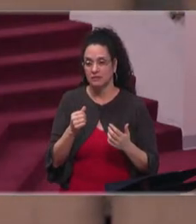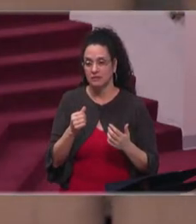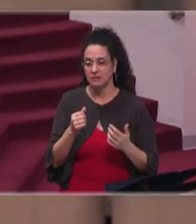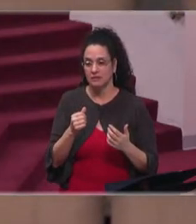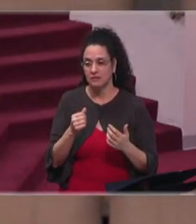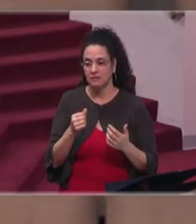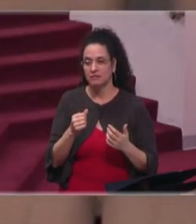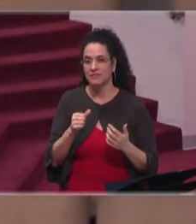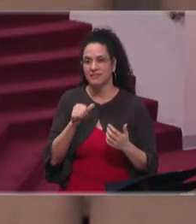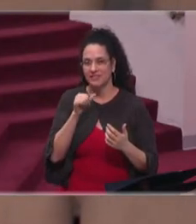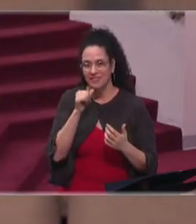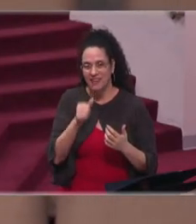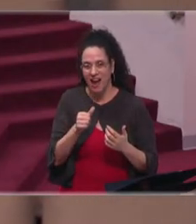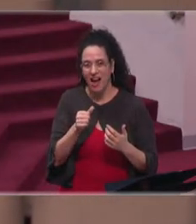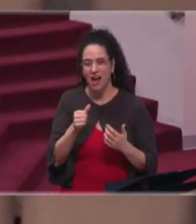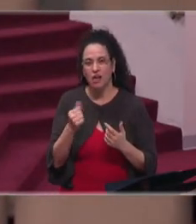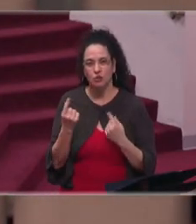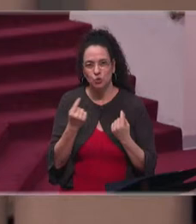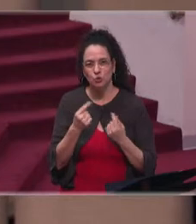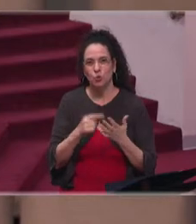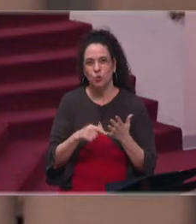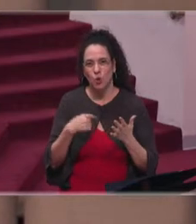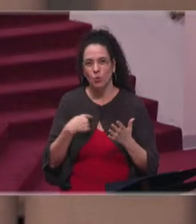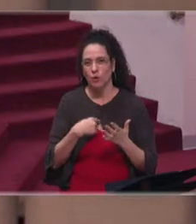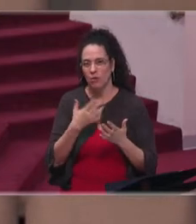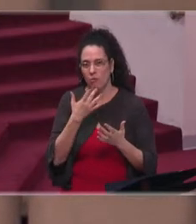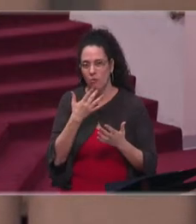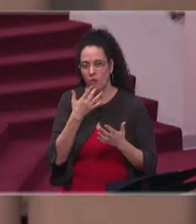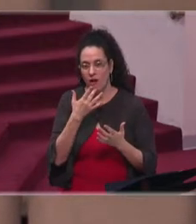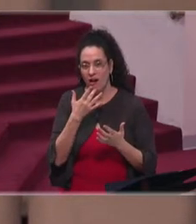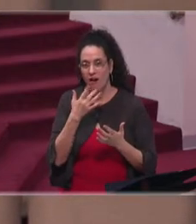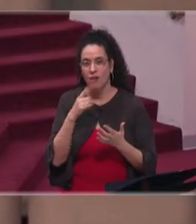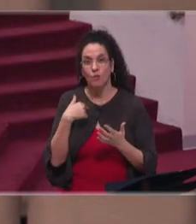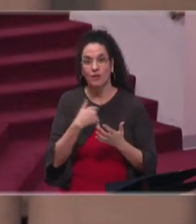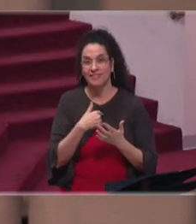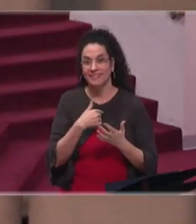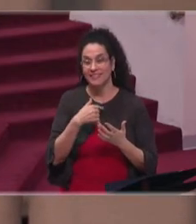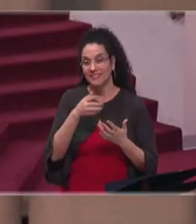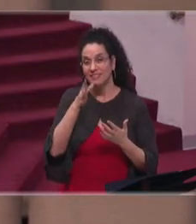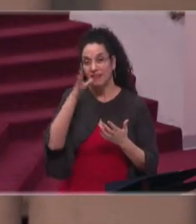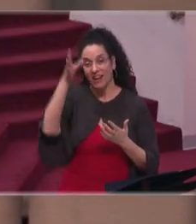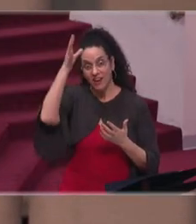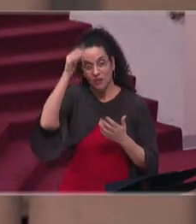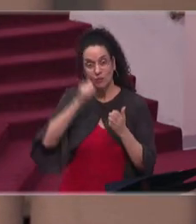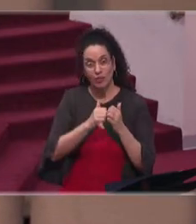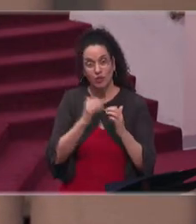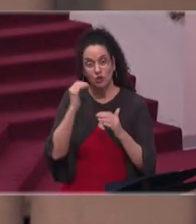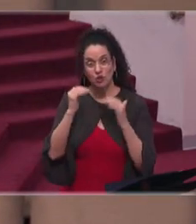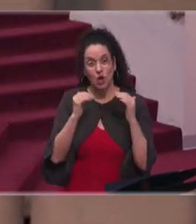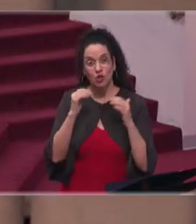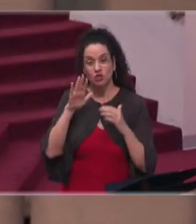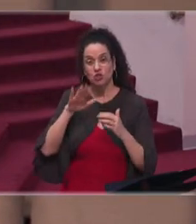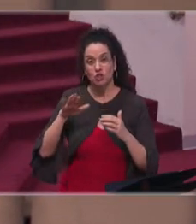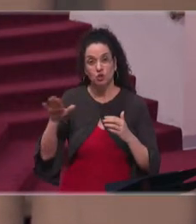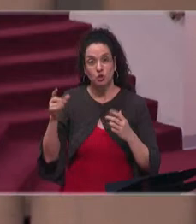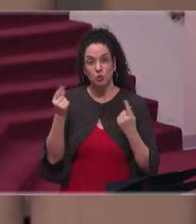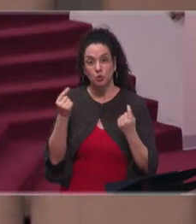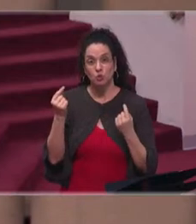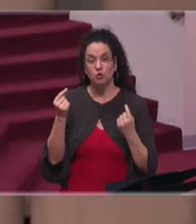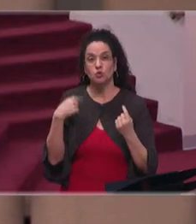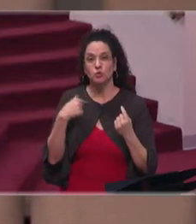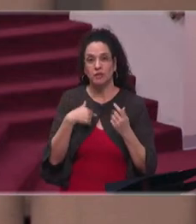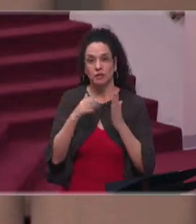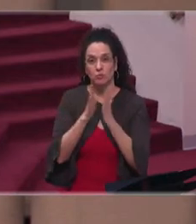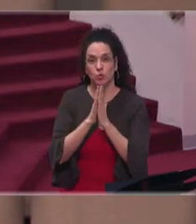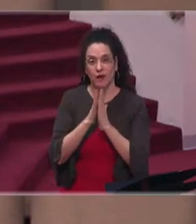be. Listen, as a parent with adult children, this is what we do. We just simply pray for them.